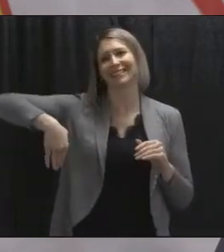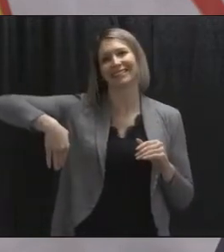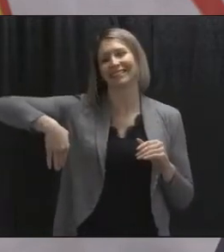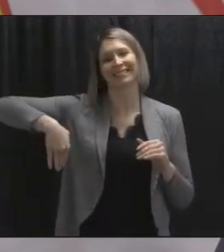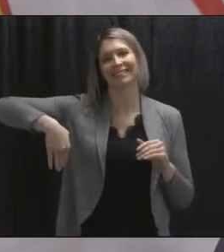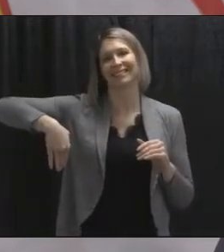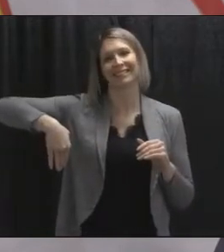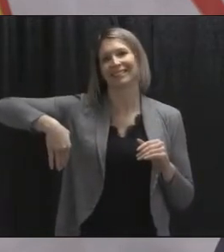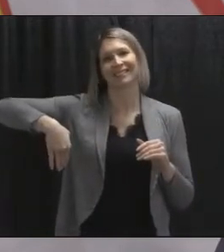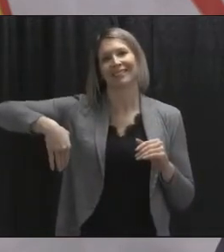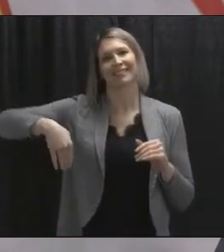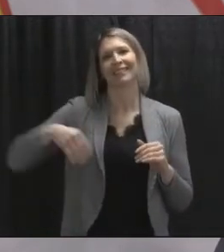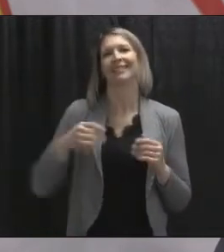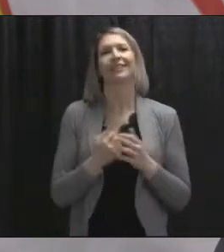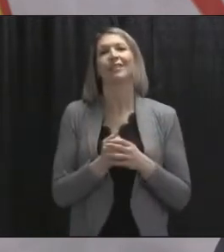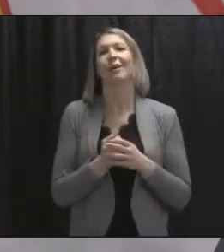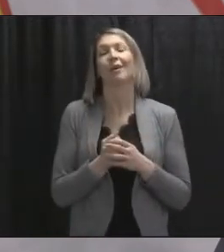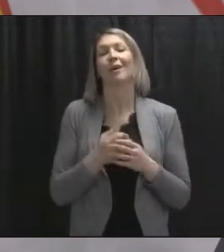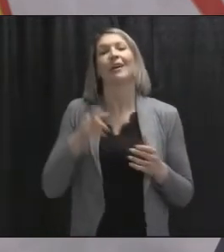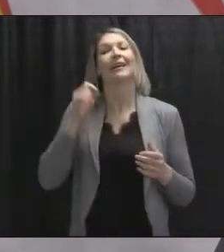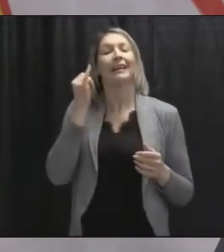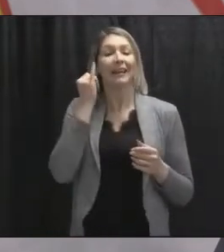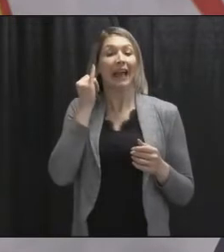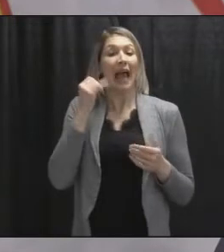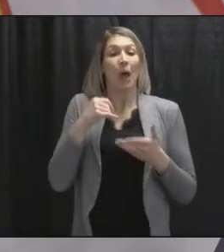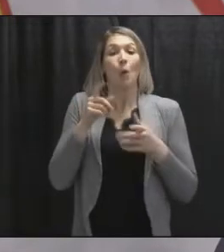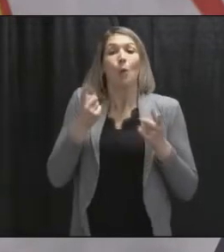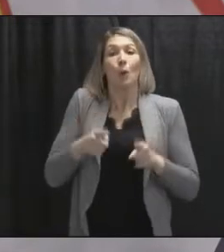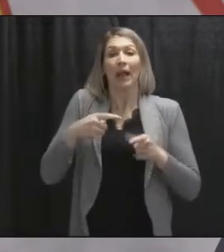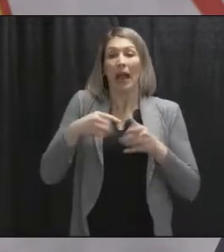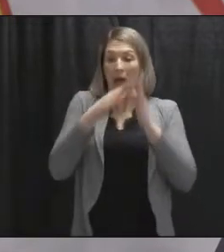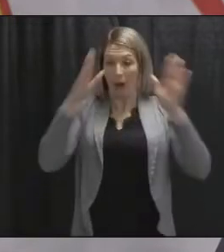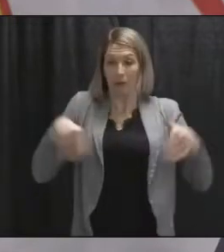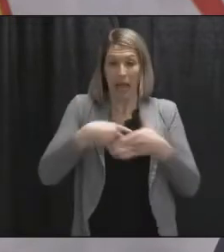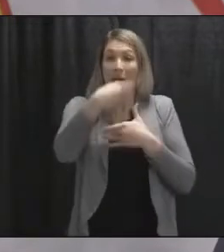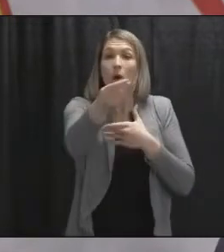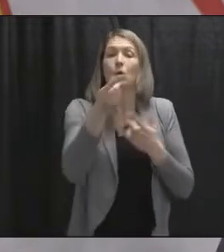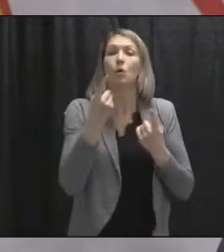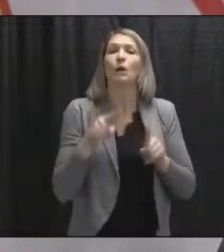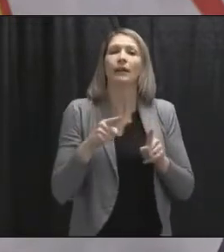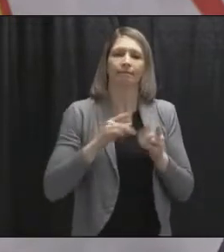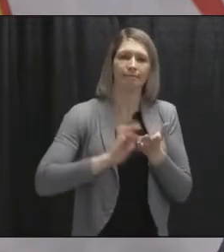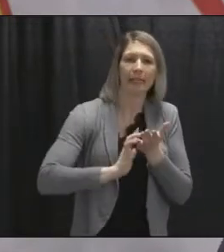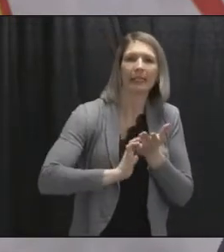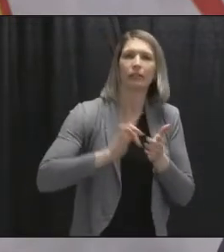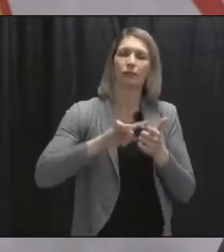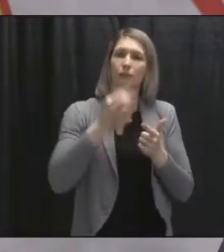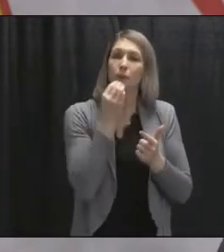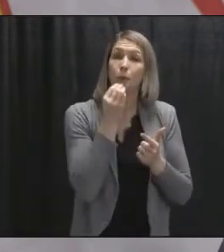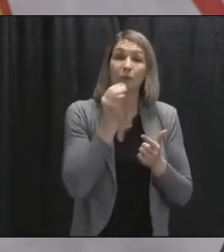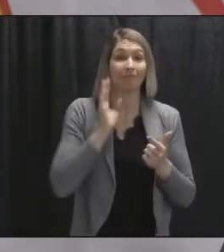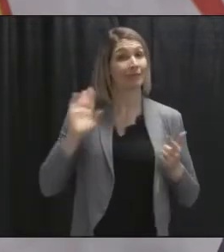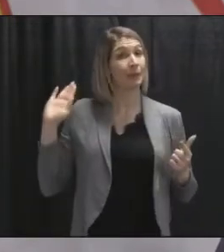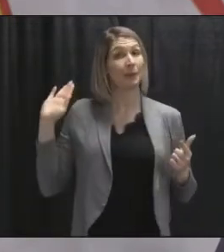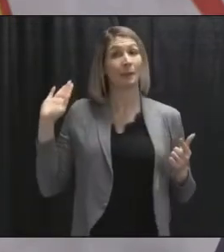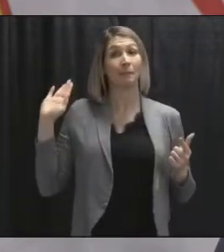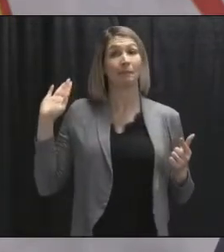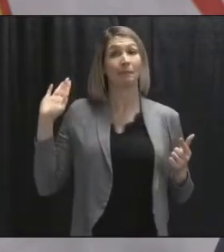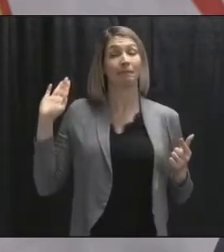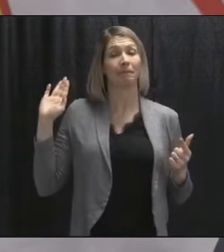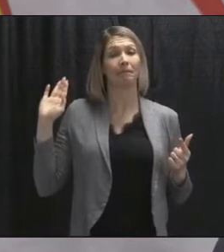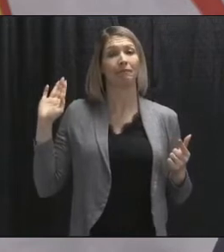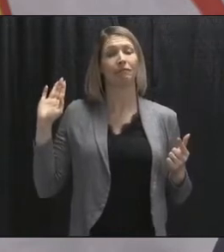as possible and only leave the house if you need essentials such as groceries or medication. Now, there's been a